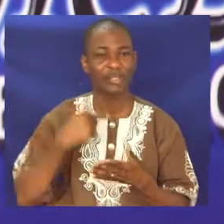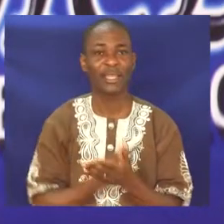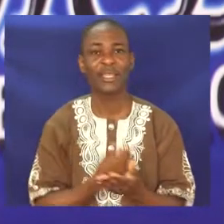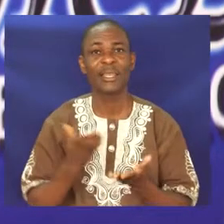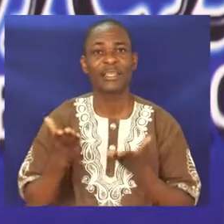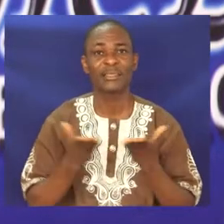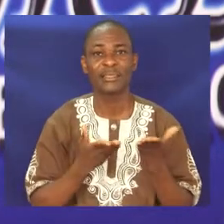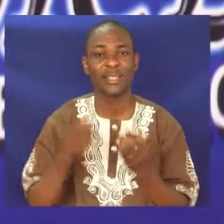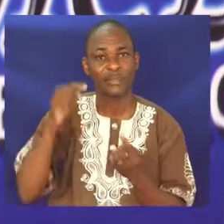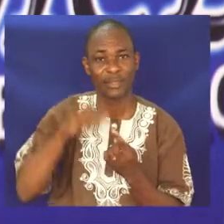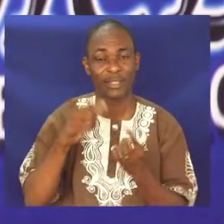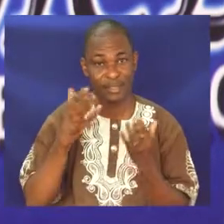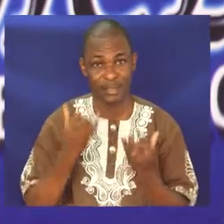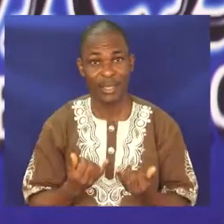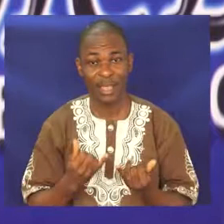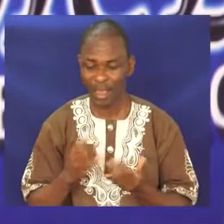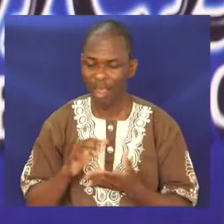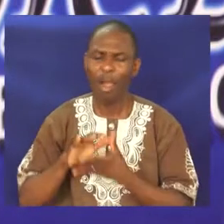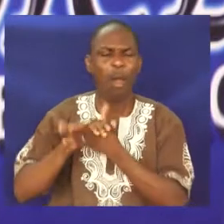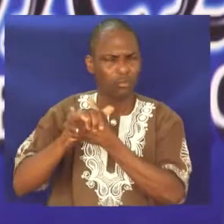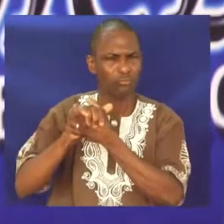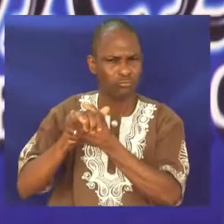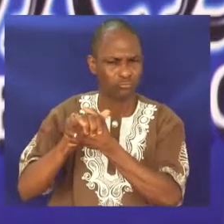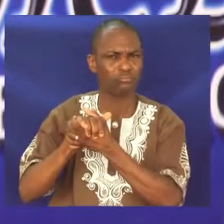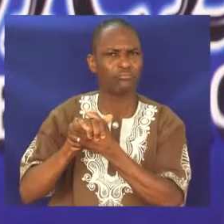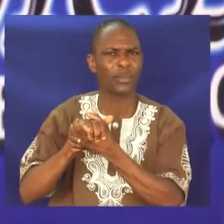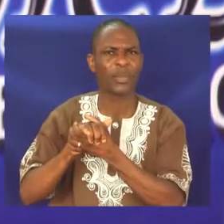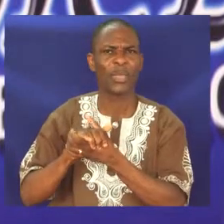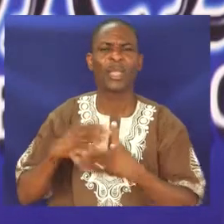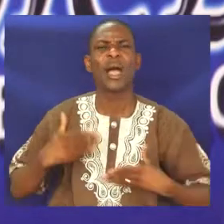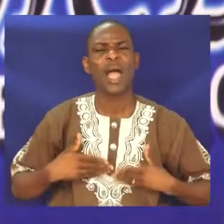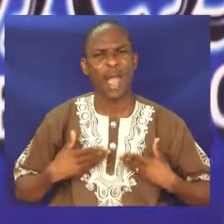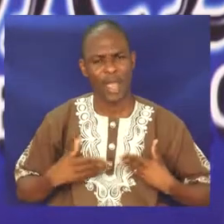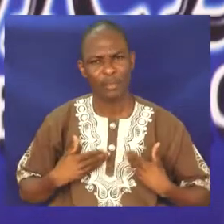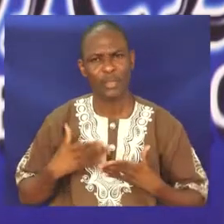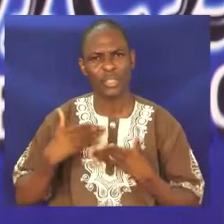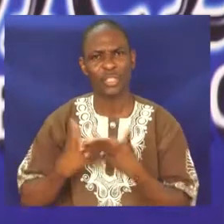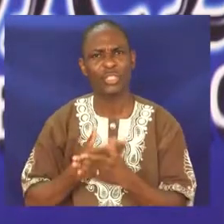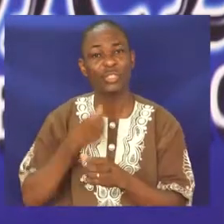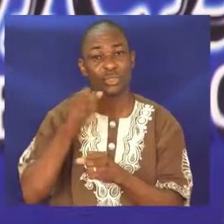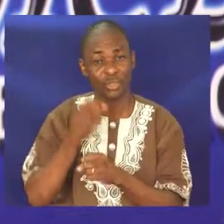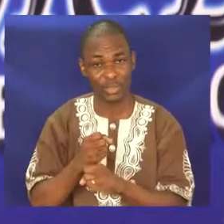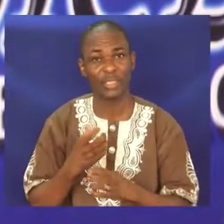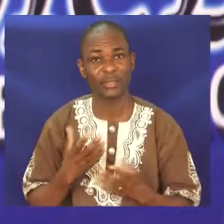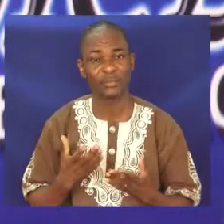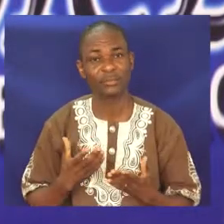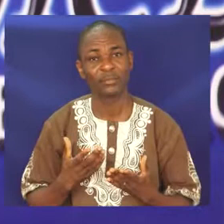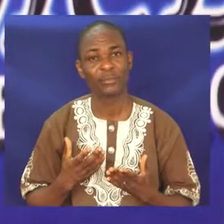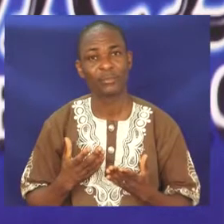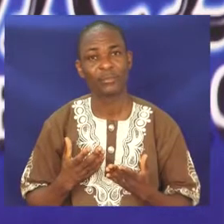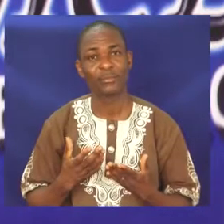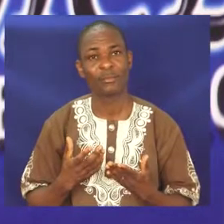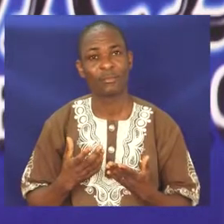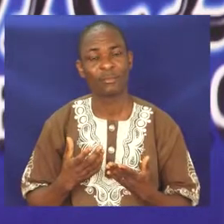pimp, sabri. Your mamma, a yuko, your mamma, a fishapa. Nancy saw you wouldn't say.